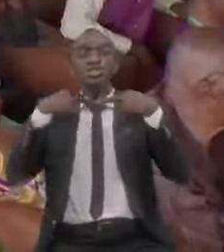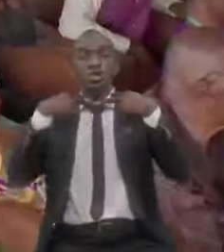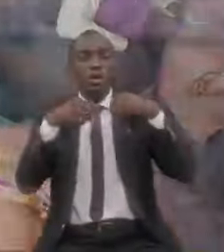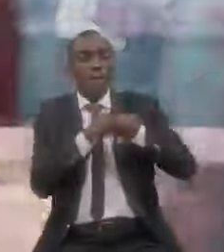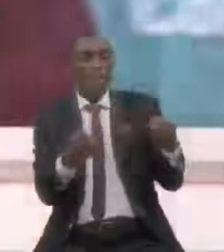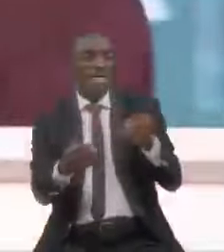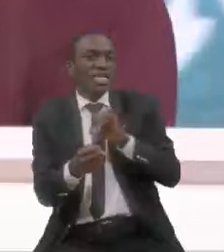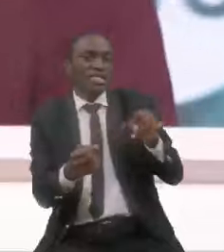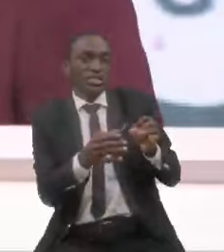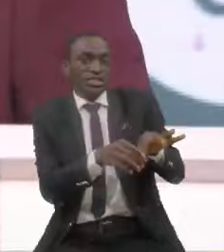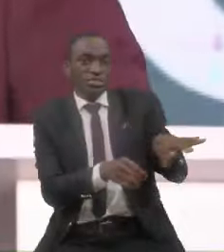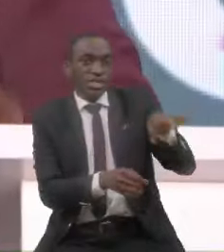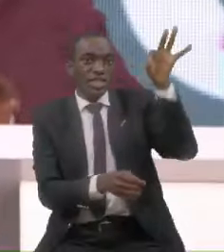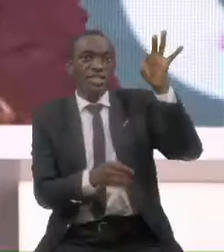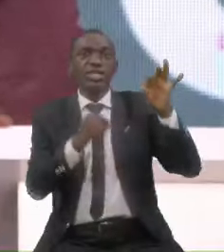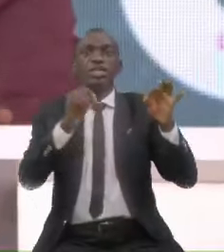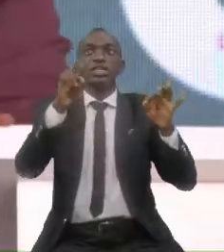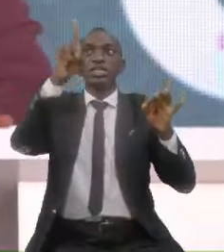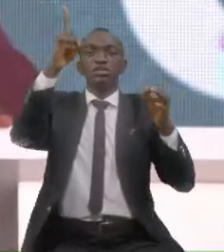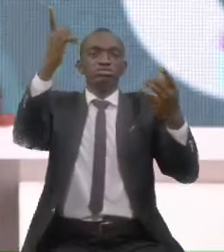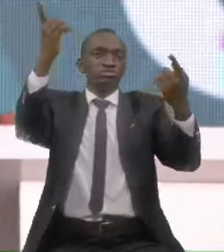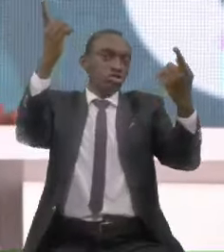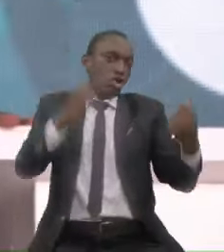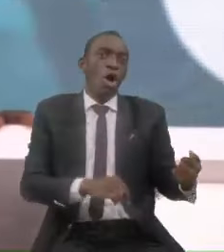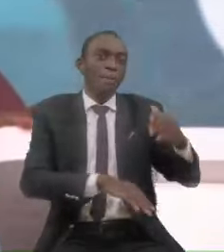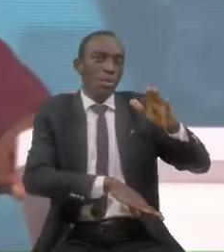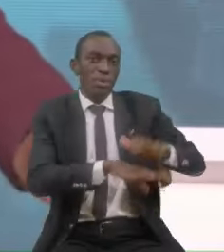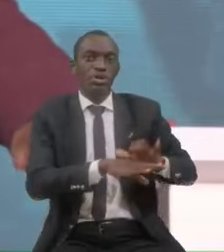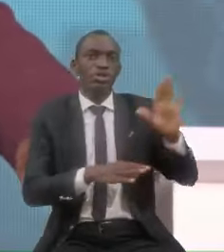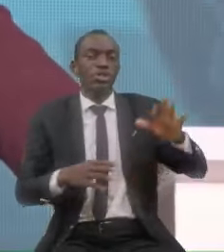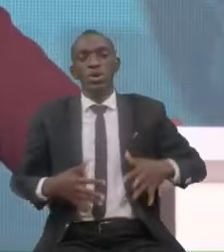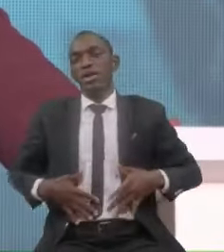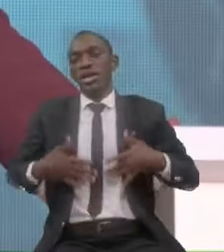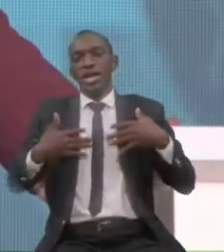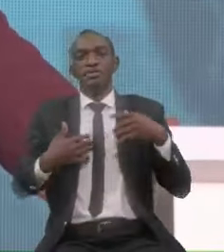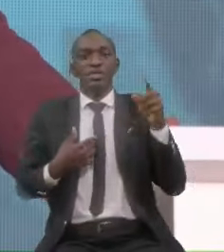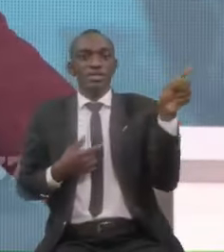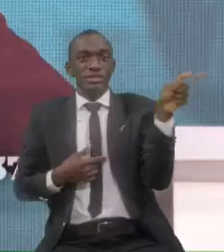now comes upon your life. Zed is the